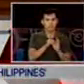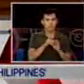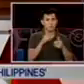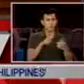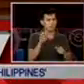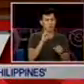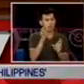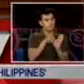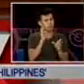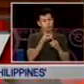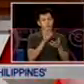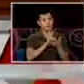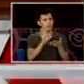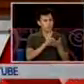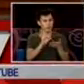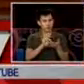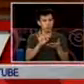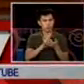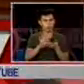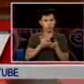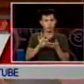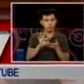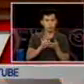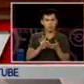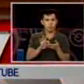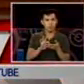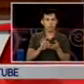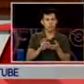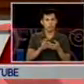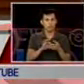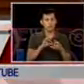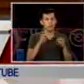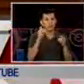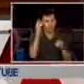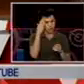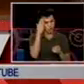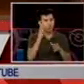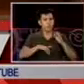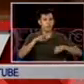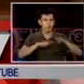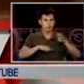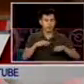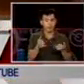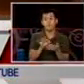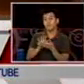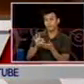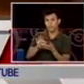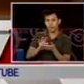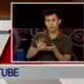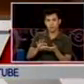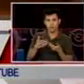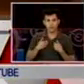were no withdrawals from the account, it would be difficult to determine the balance. Yeah, but this account